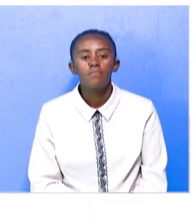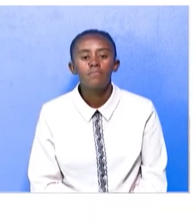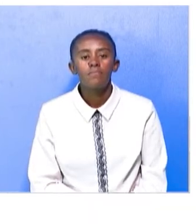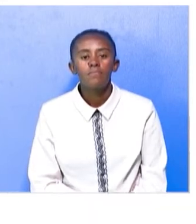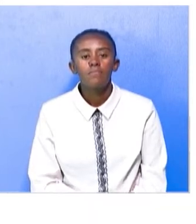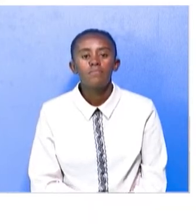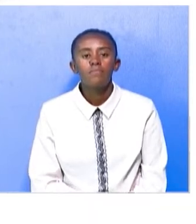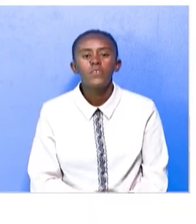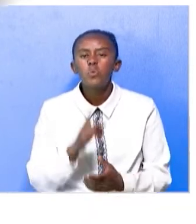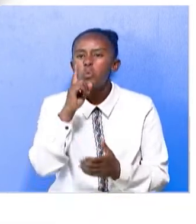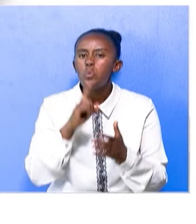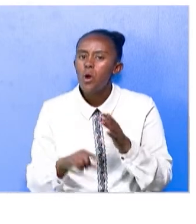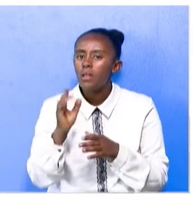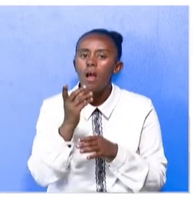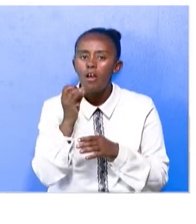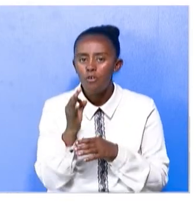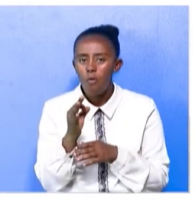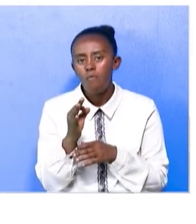Simultaneous actions. What kind of